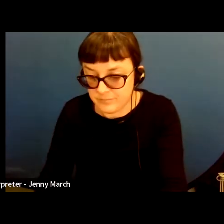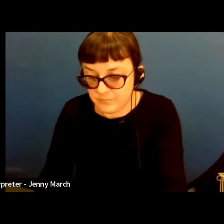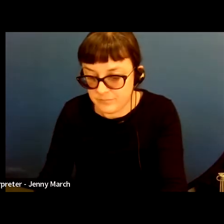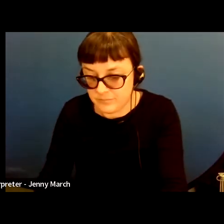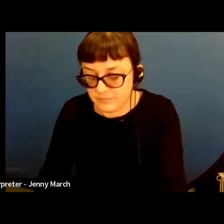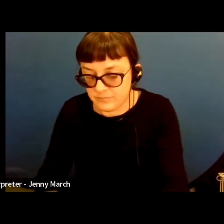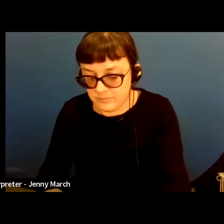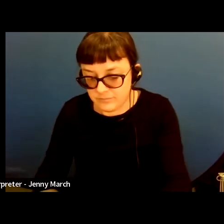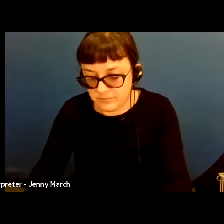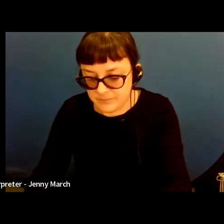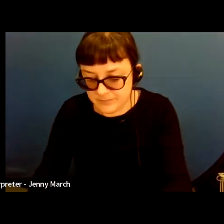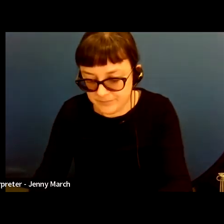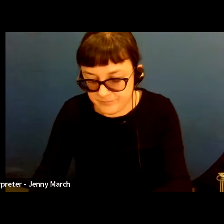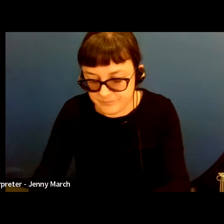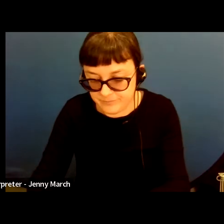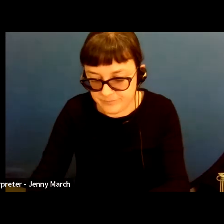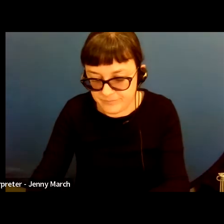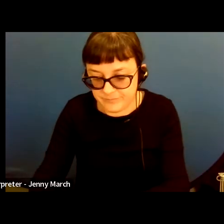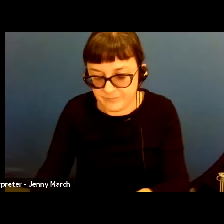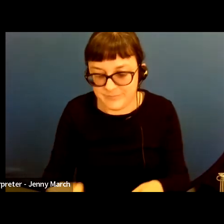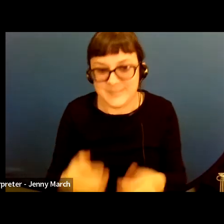thank you, Kate.